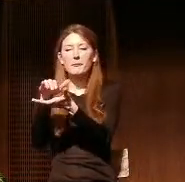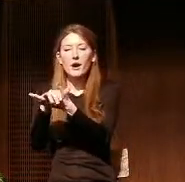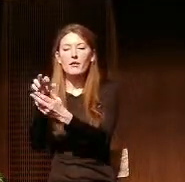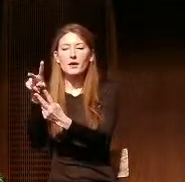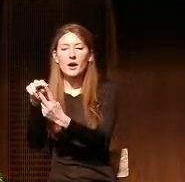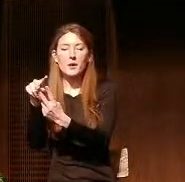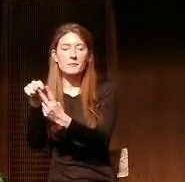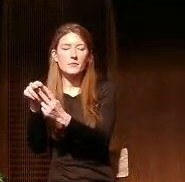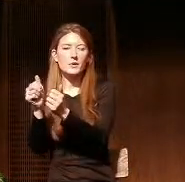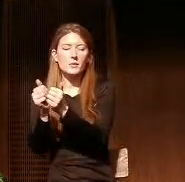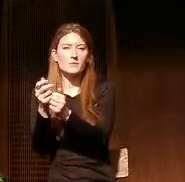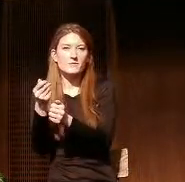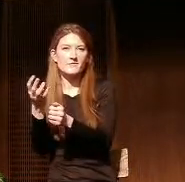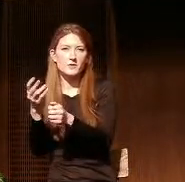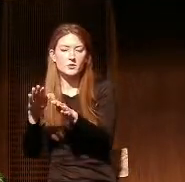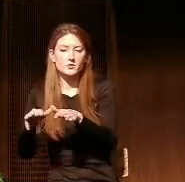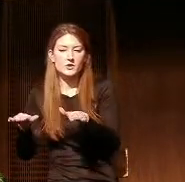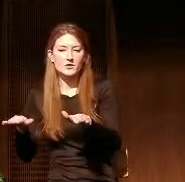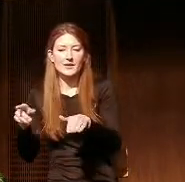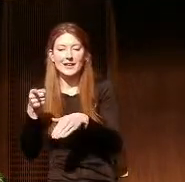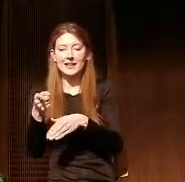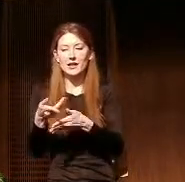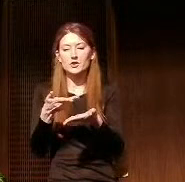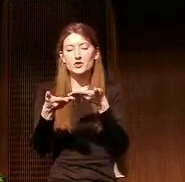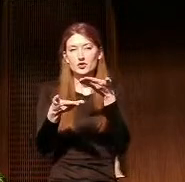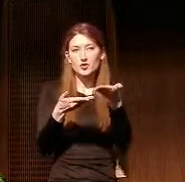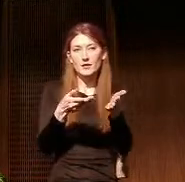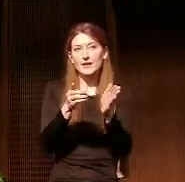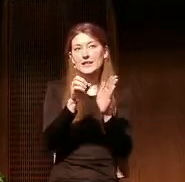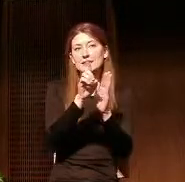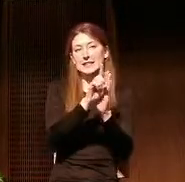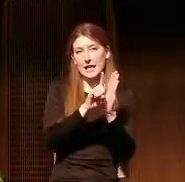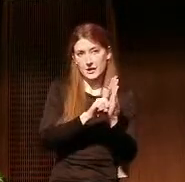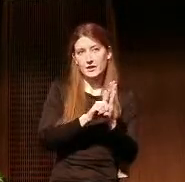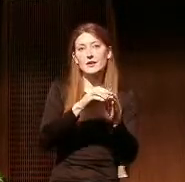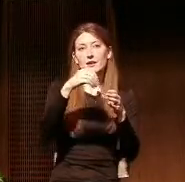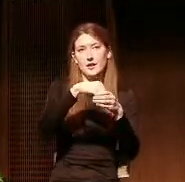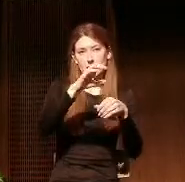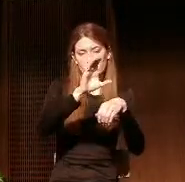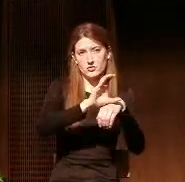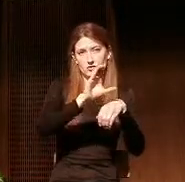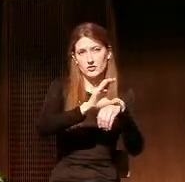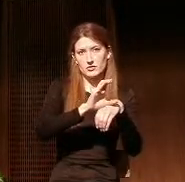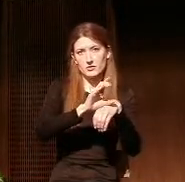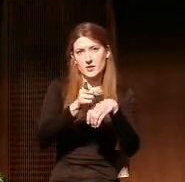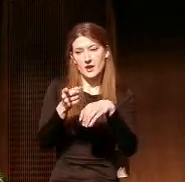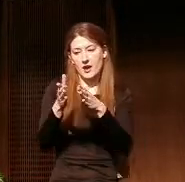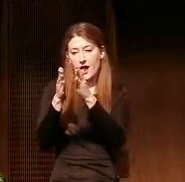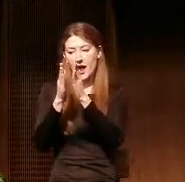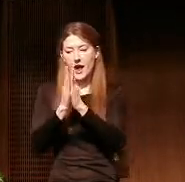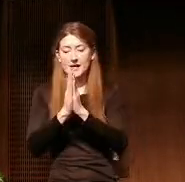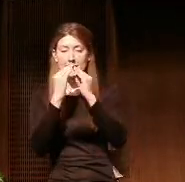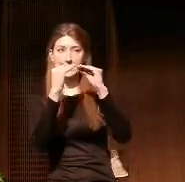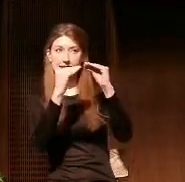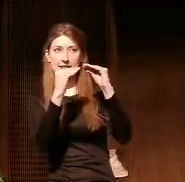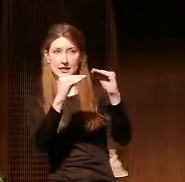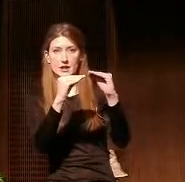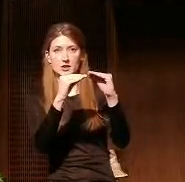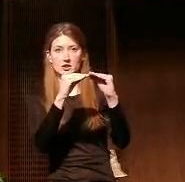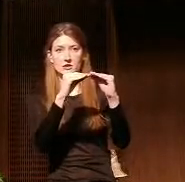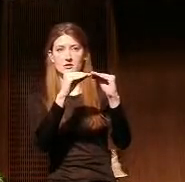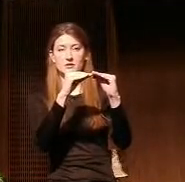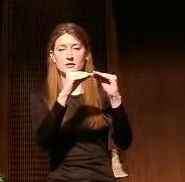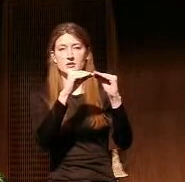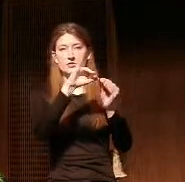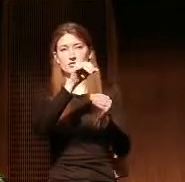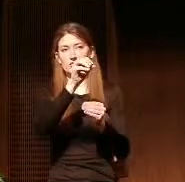congregation. They had asked him to teach the junior high Bible